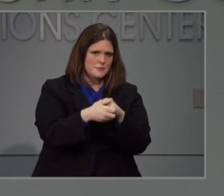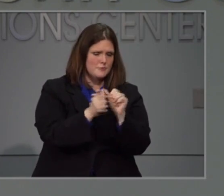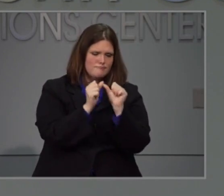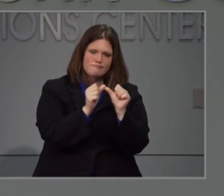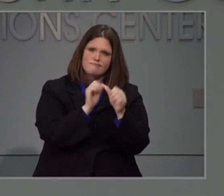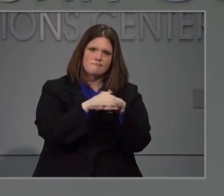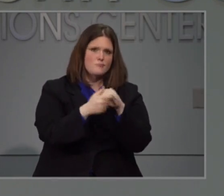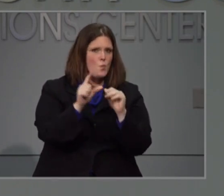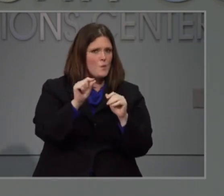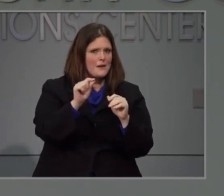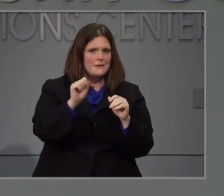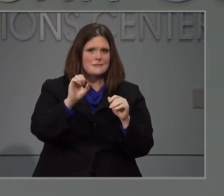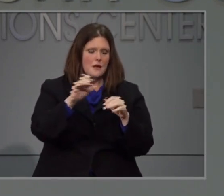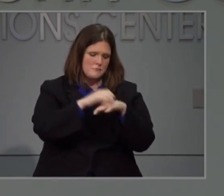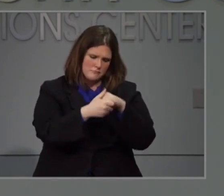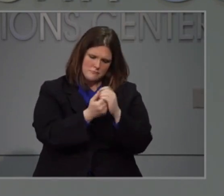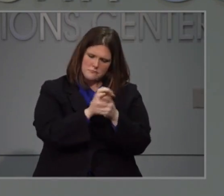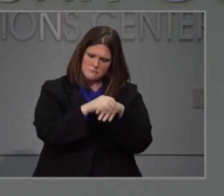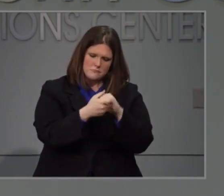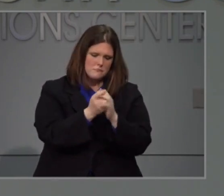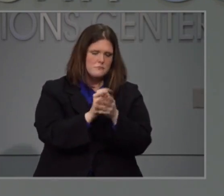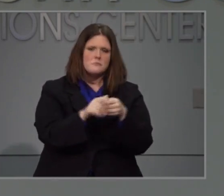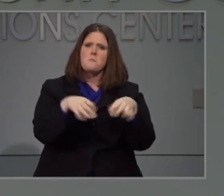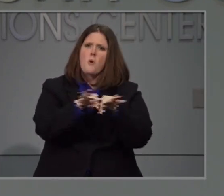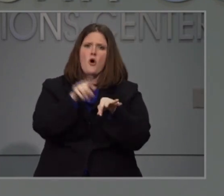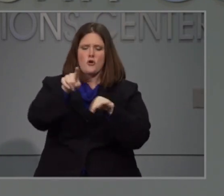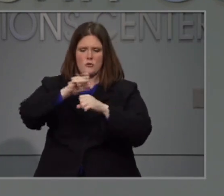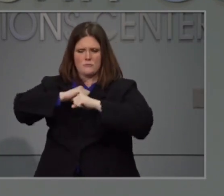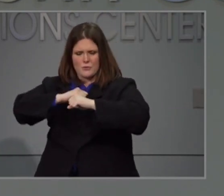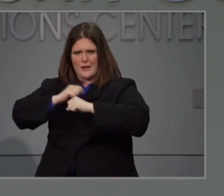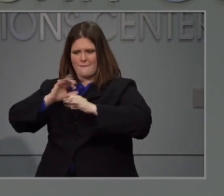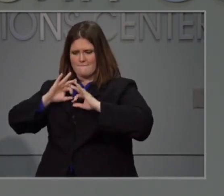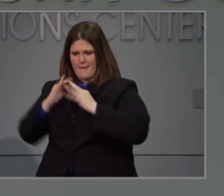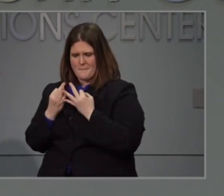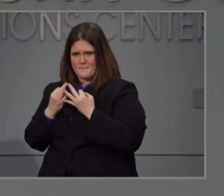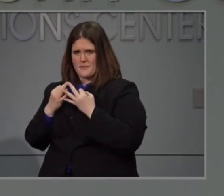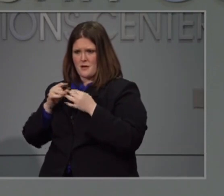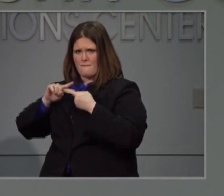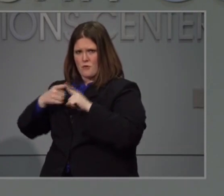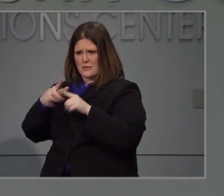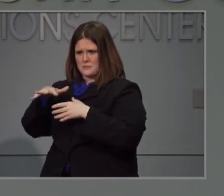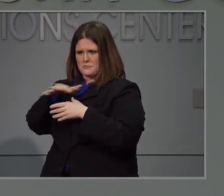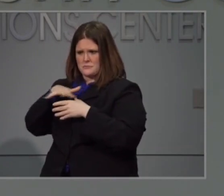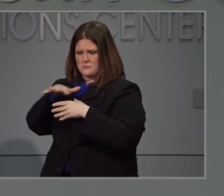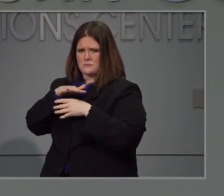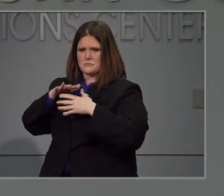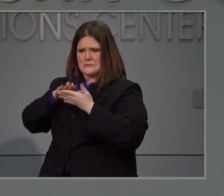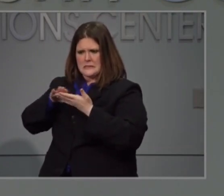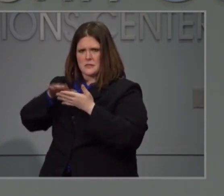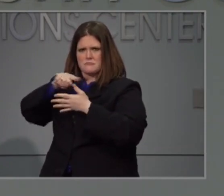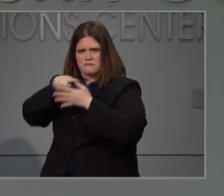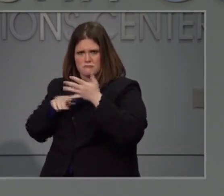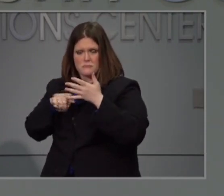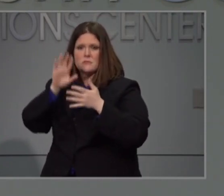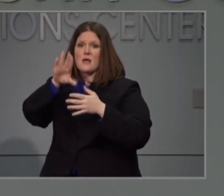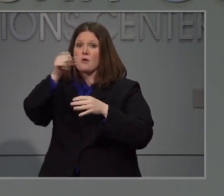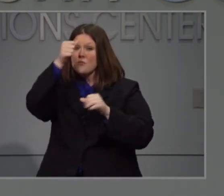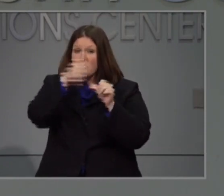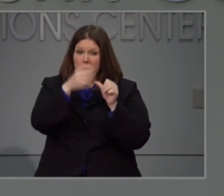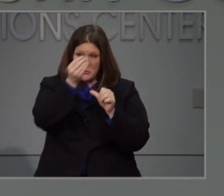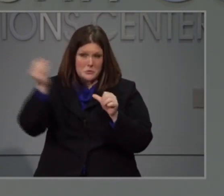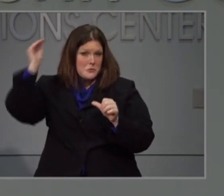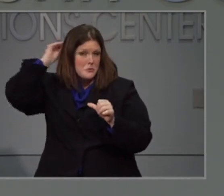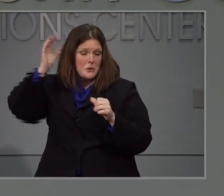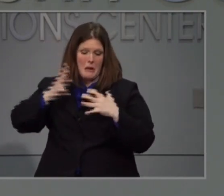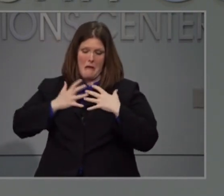Continue to do the things that you need to do to protect your family and your friends, and keep it in mind. And I think